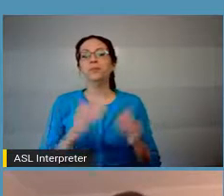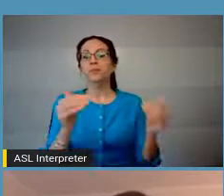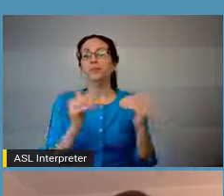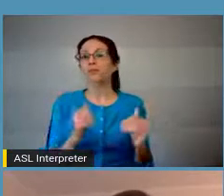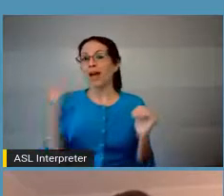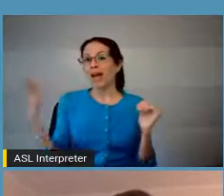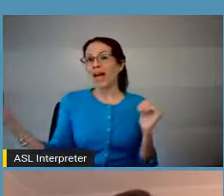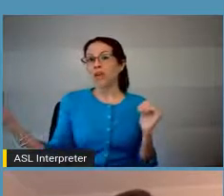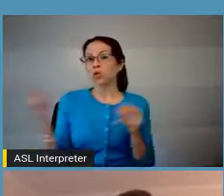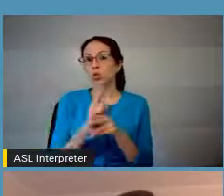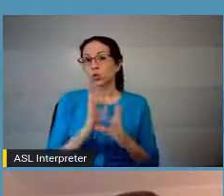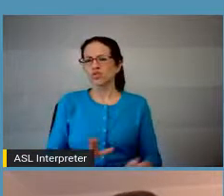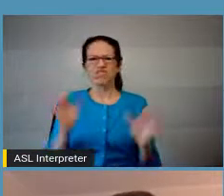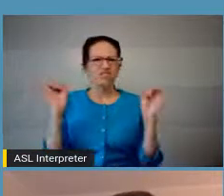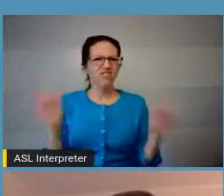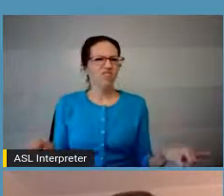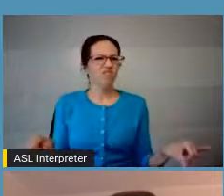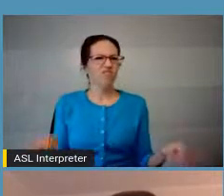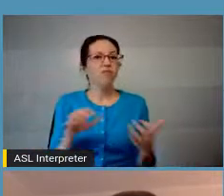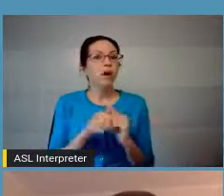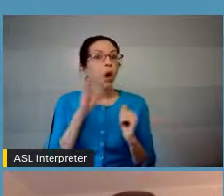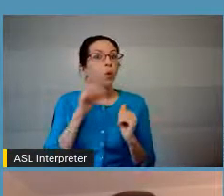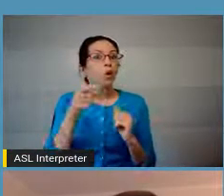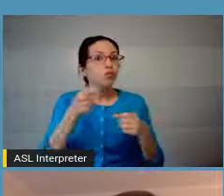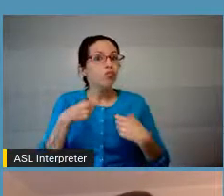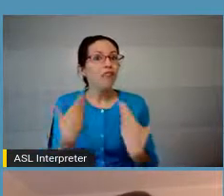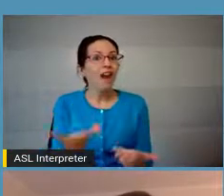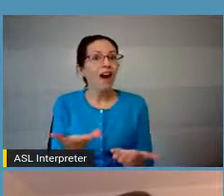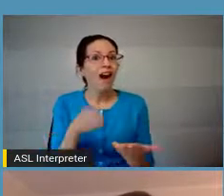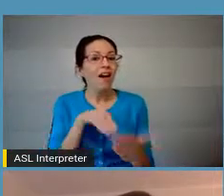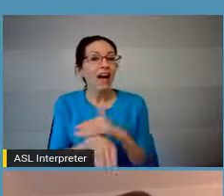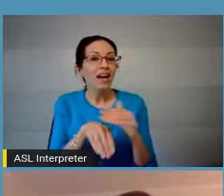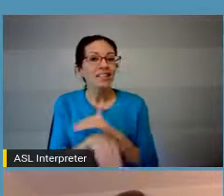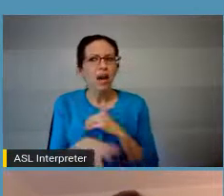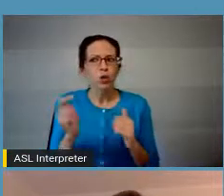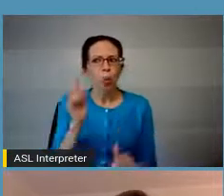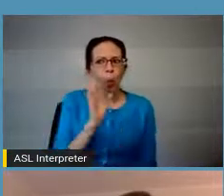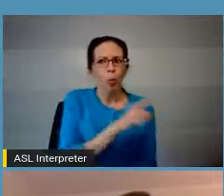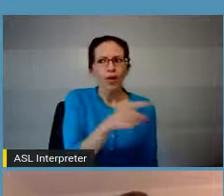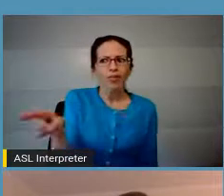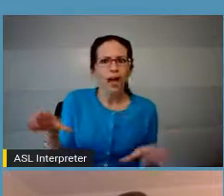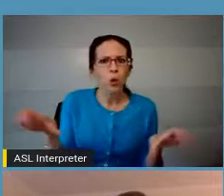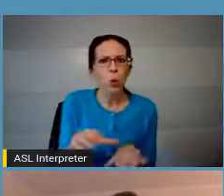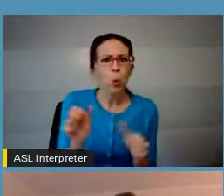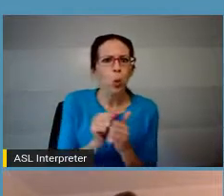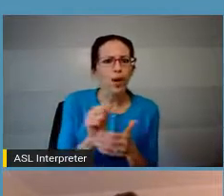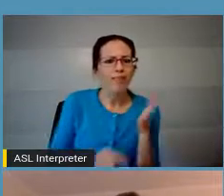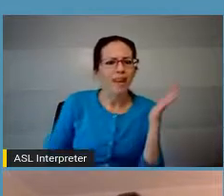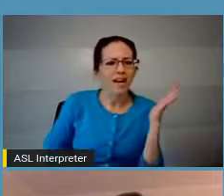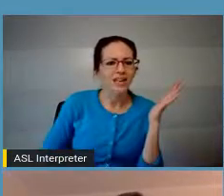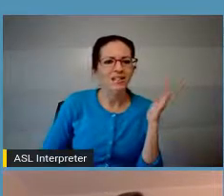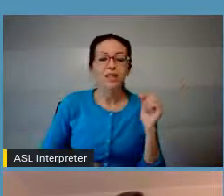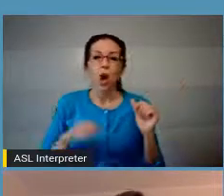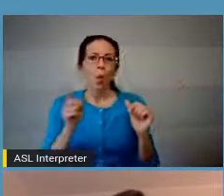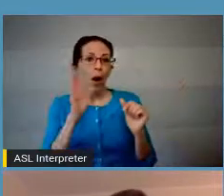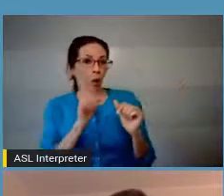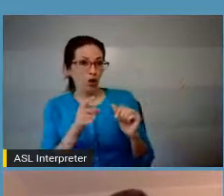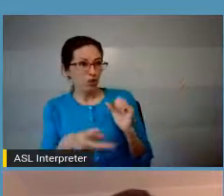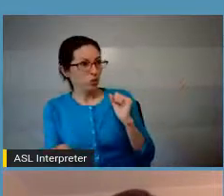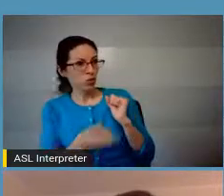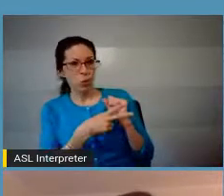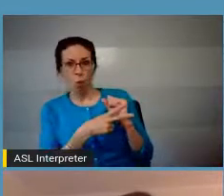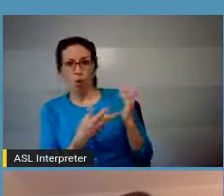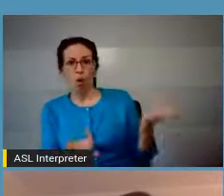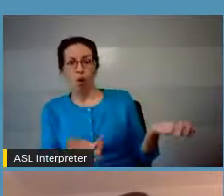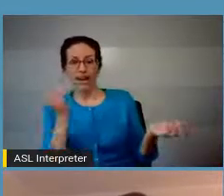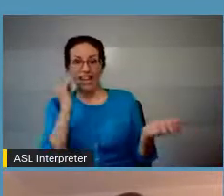same thing. How are you providing access to this stuff? What are they going to do with it? Where are you going to store this stuff? If you're